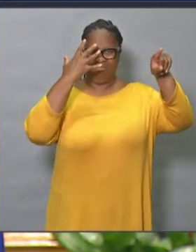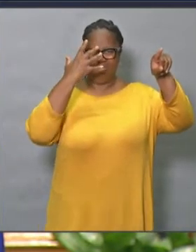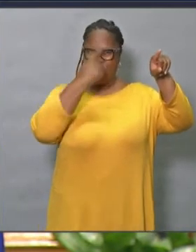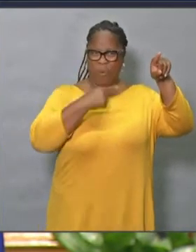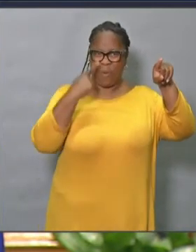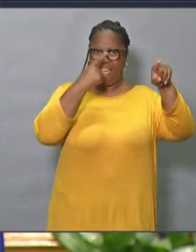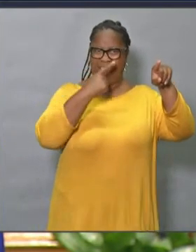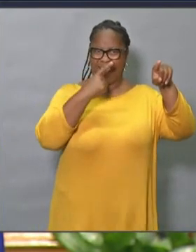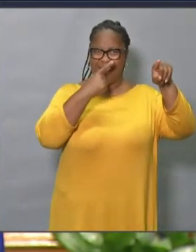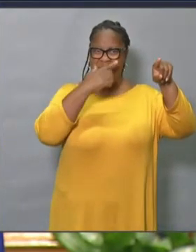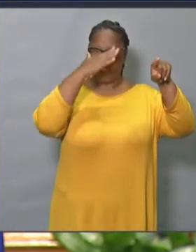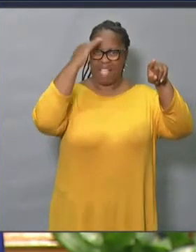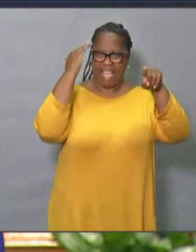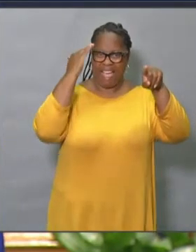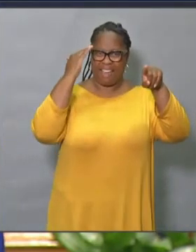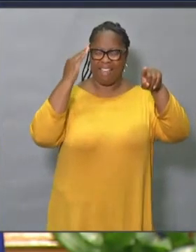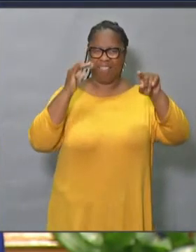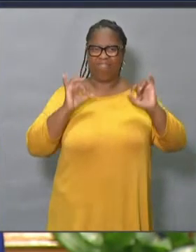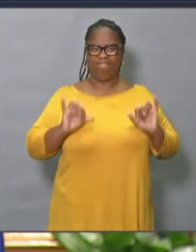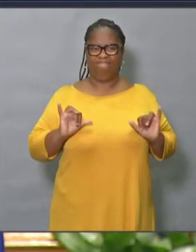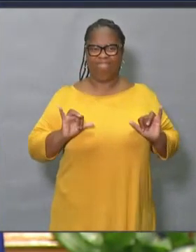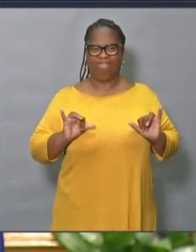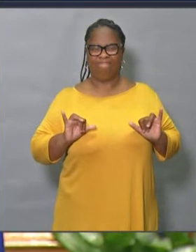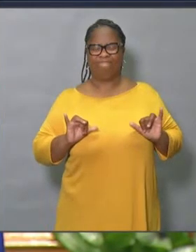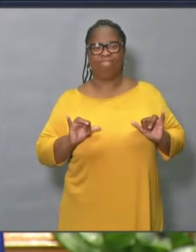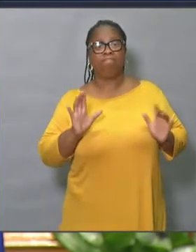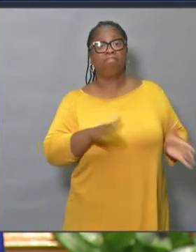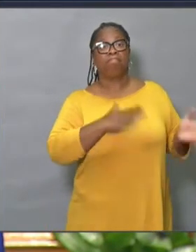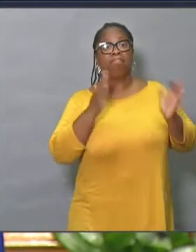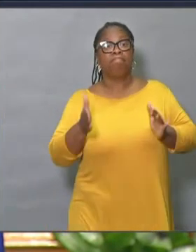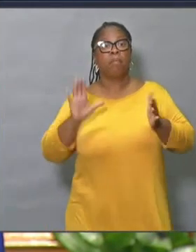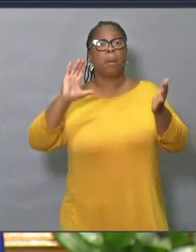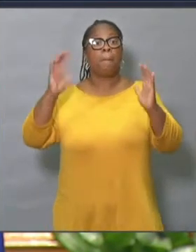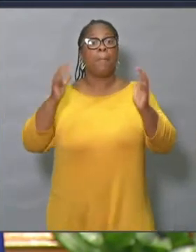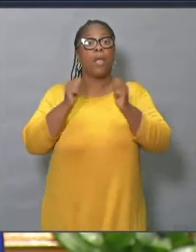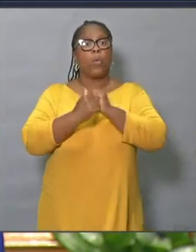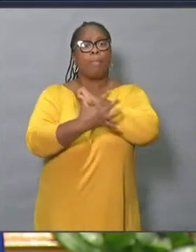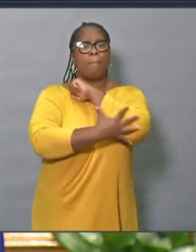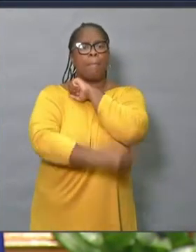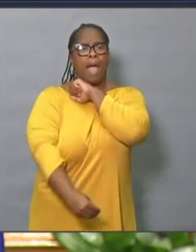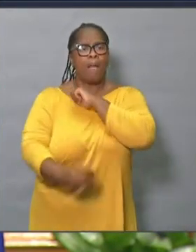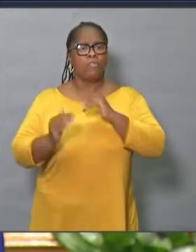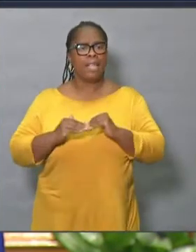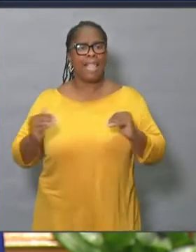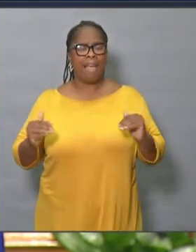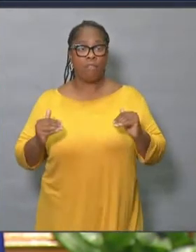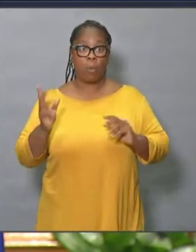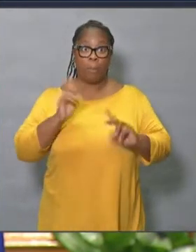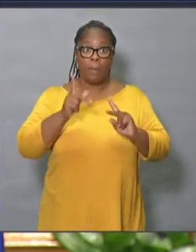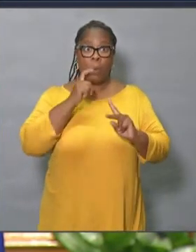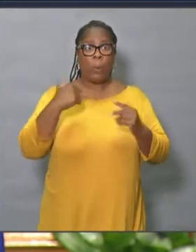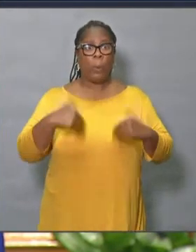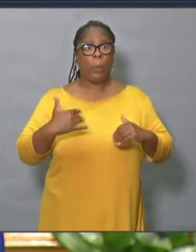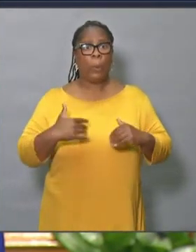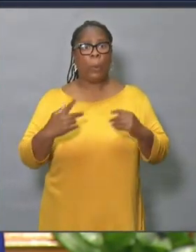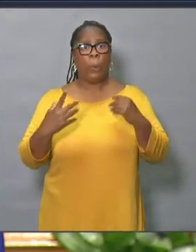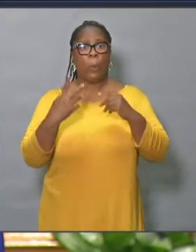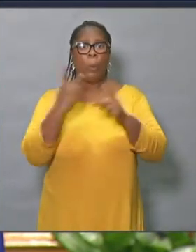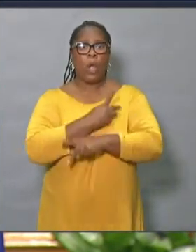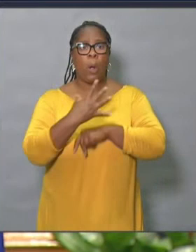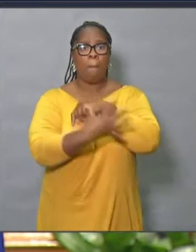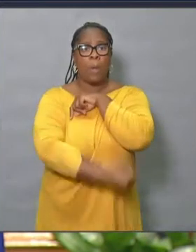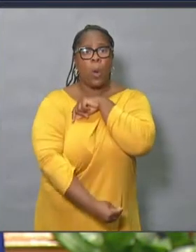we also see that people who live in areas with high rates of poverty continue to have almost 4 times the rate of death